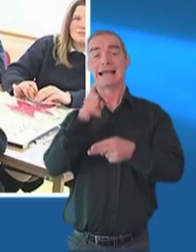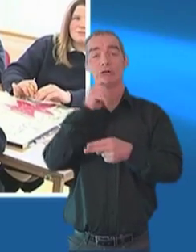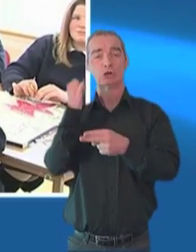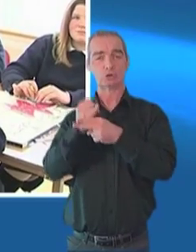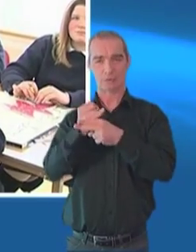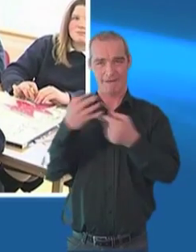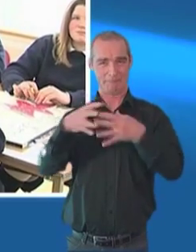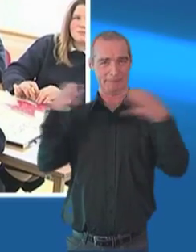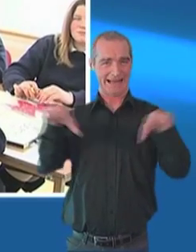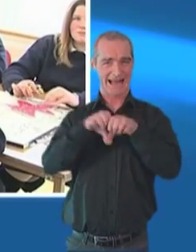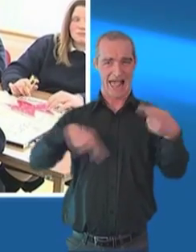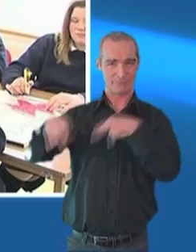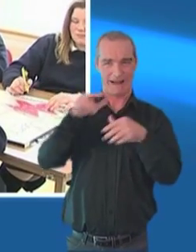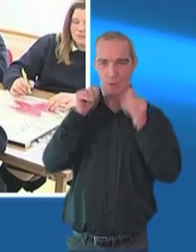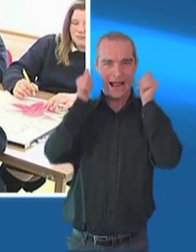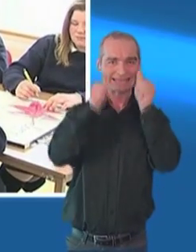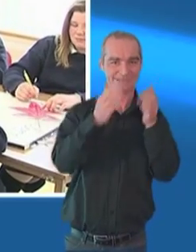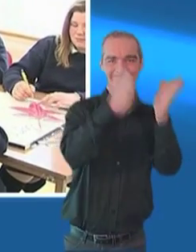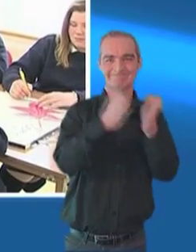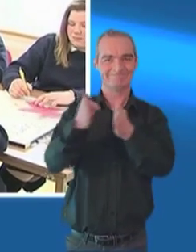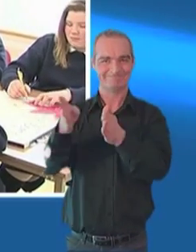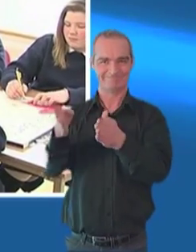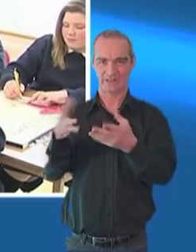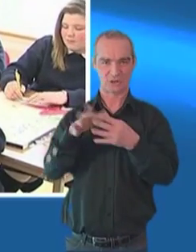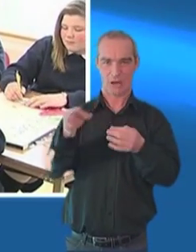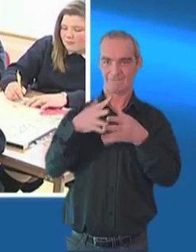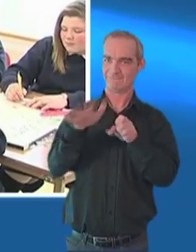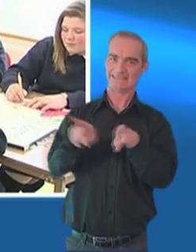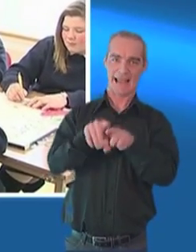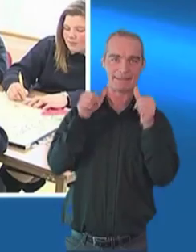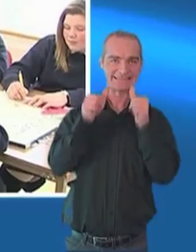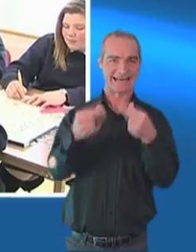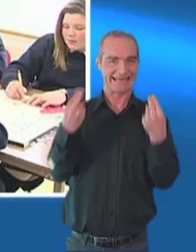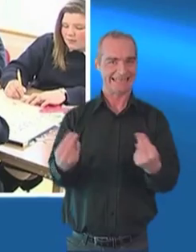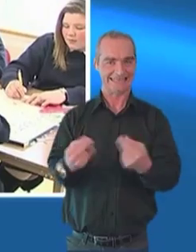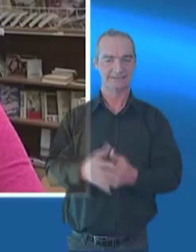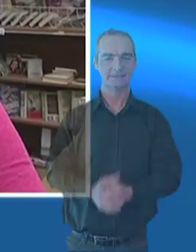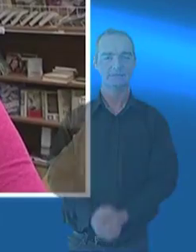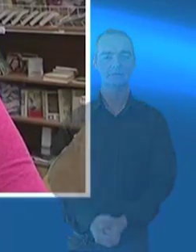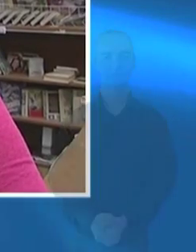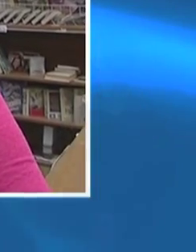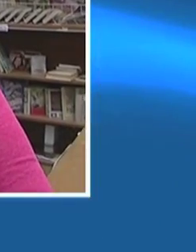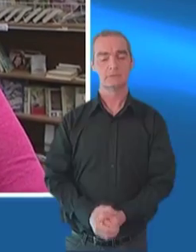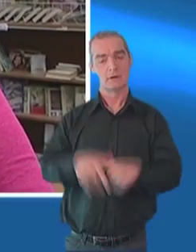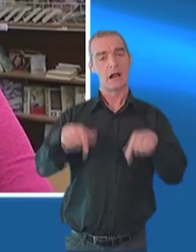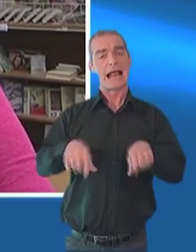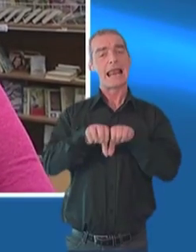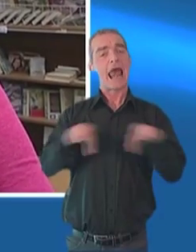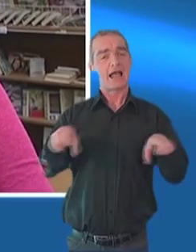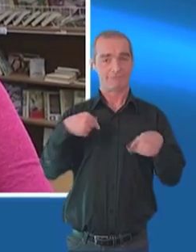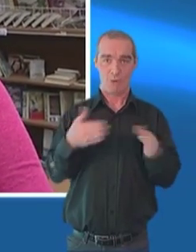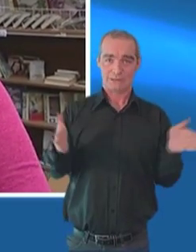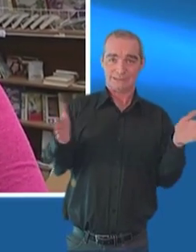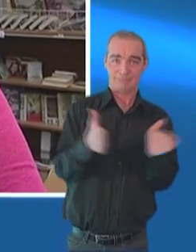hearing school, they spend attention on the class as a whole, so people don't really get the attention they need. The classes are much